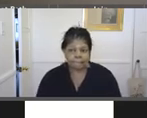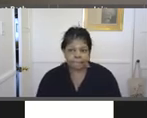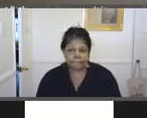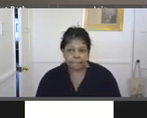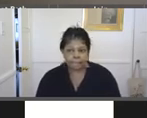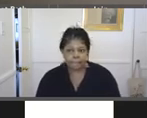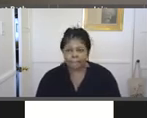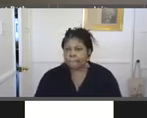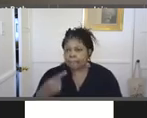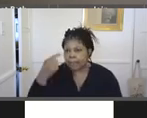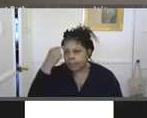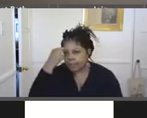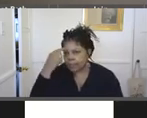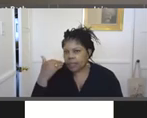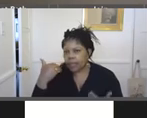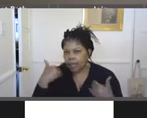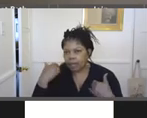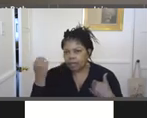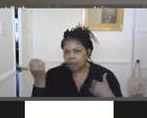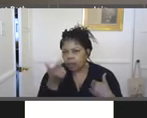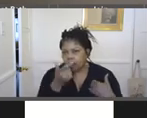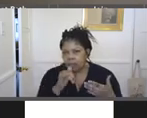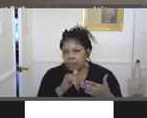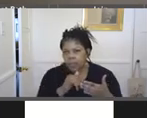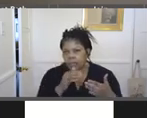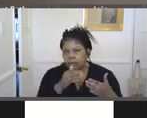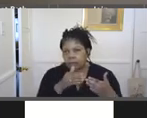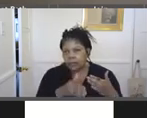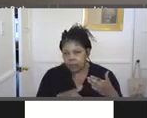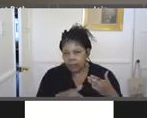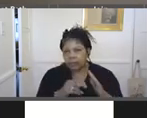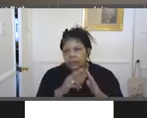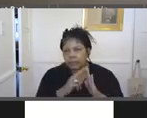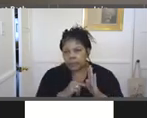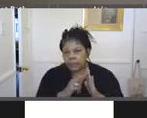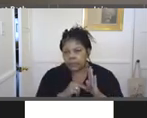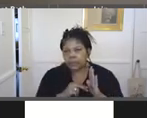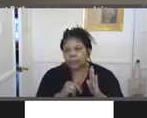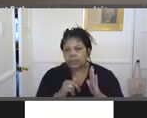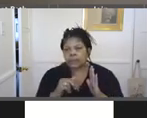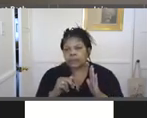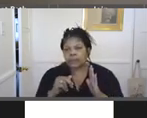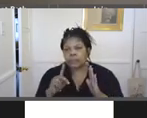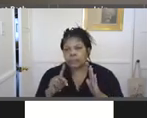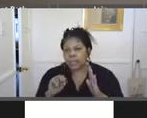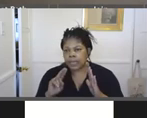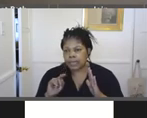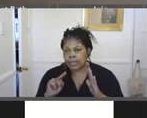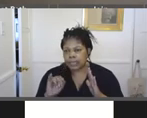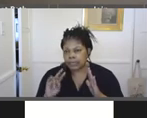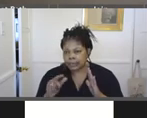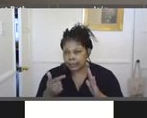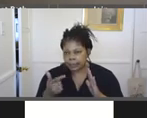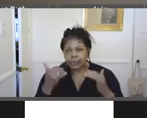I think I have all of that done. Painting with a bristle brush, got that done. Yeah, the next one is we're going to work